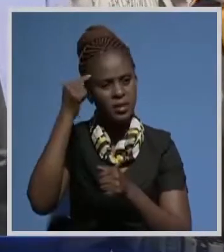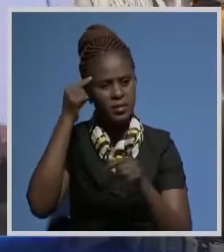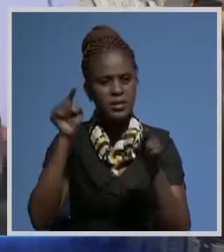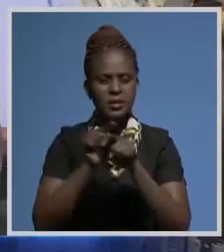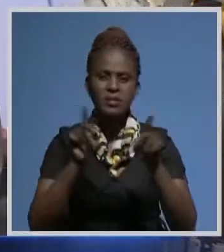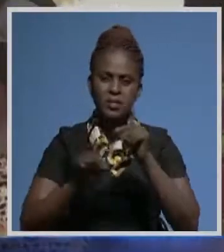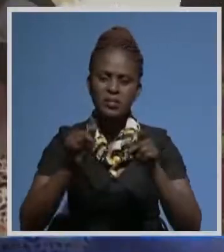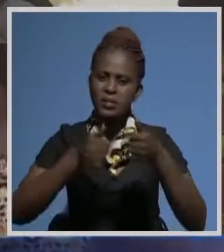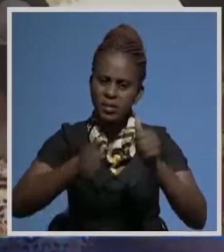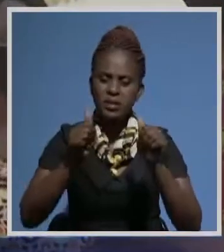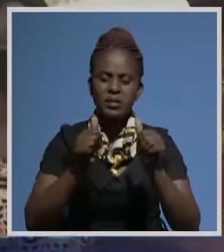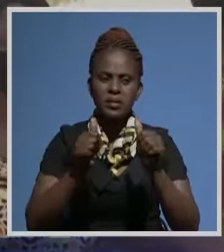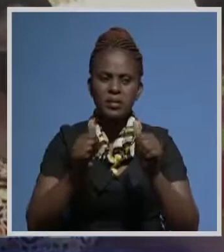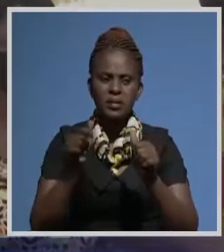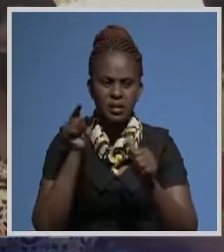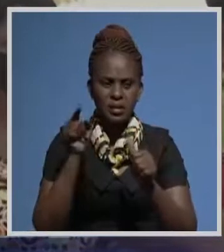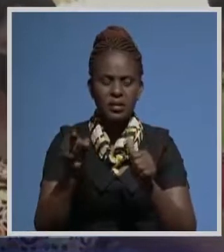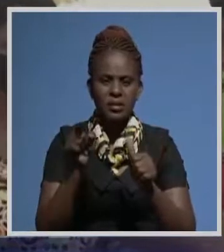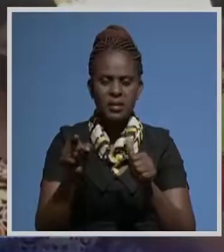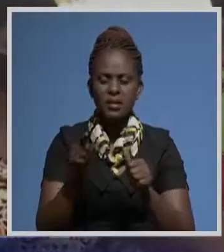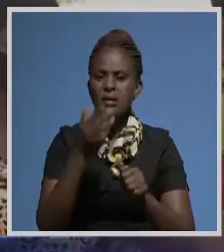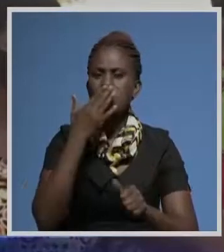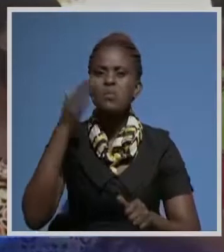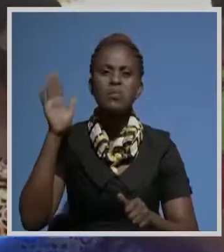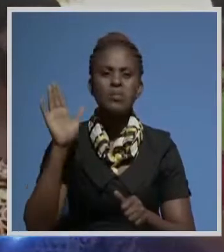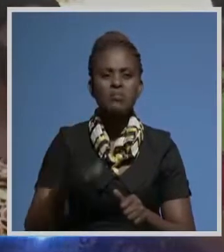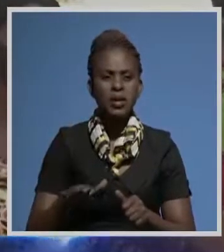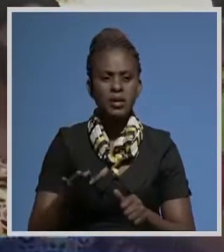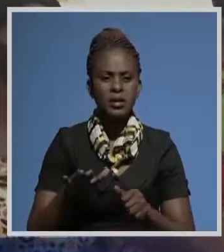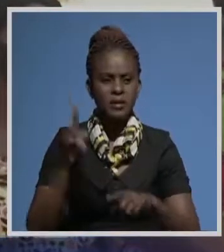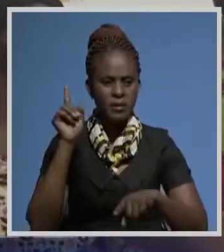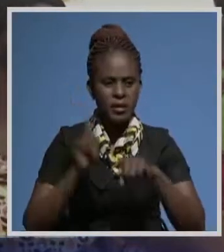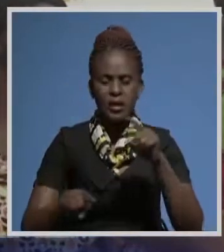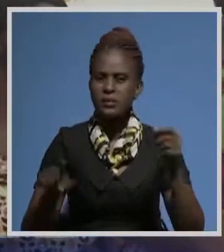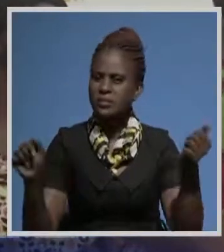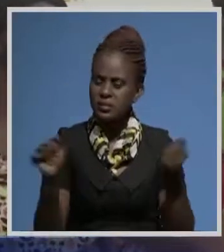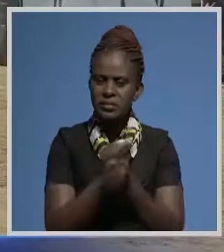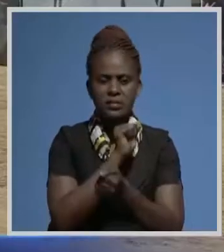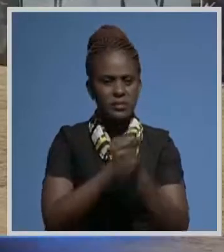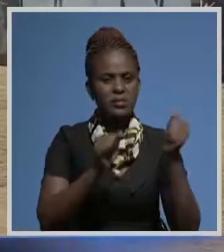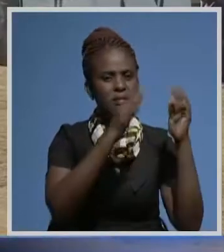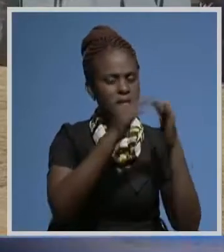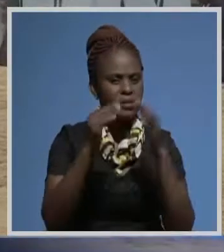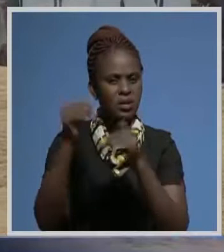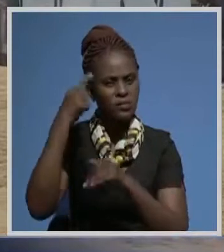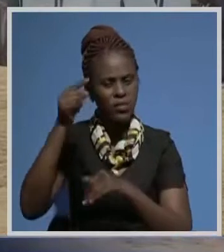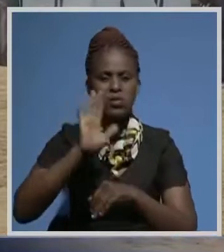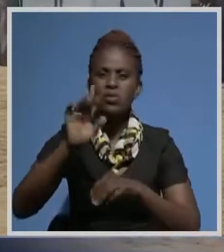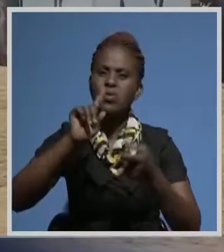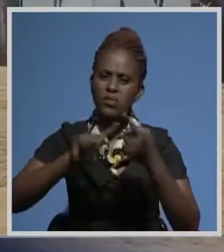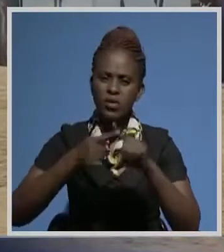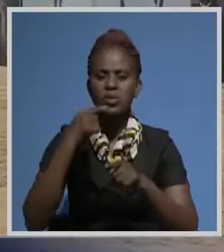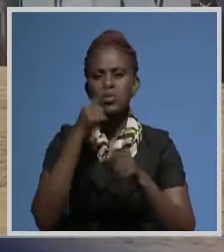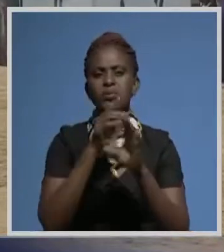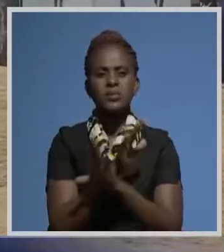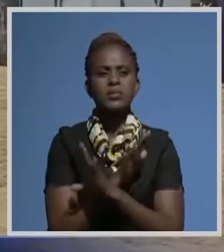was extremely inhuman. We cannot do that to our fellow Zambians.